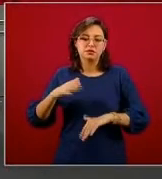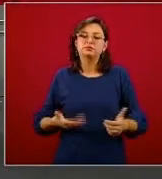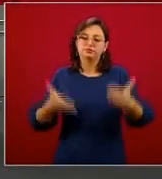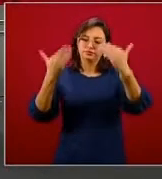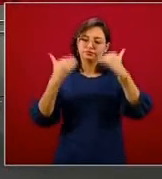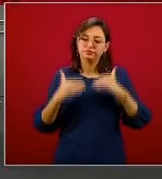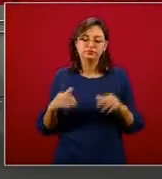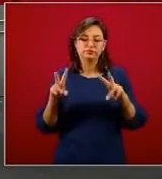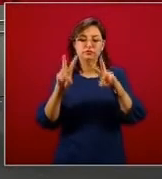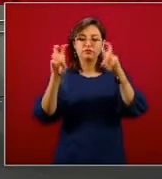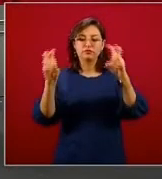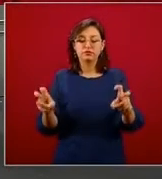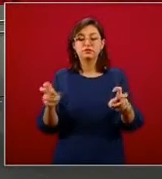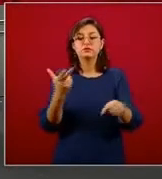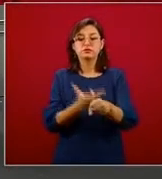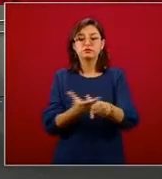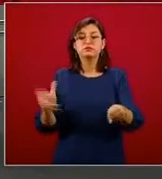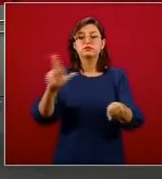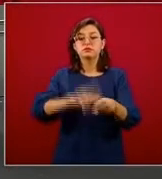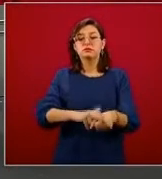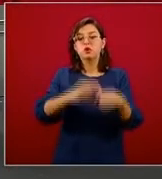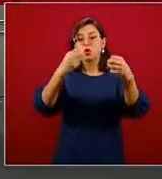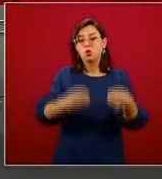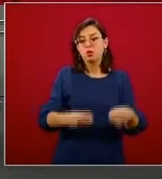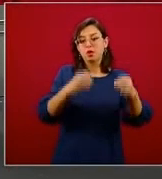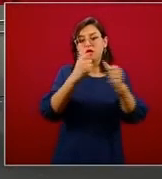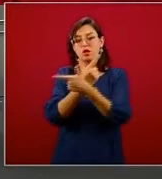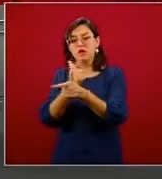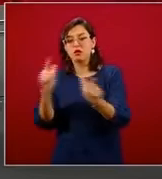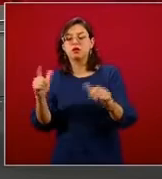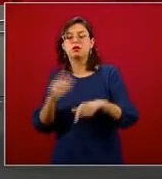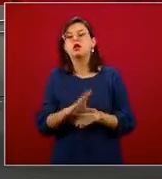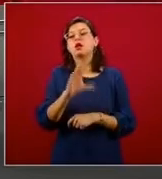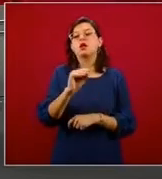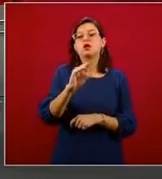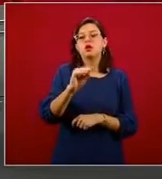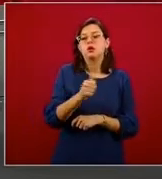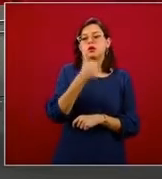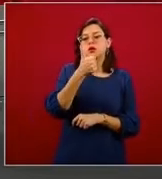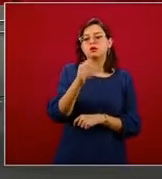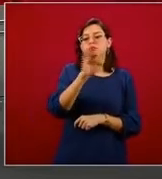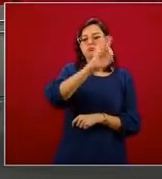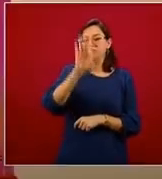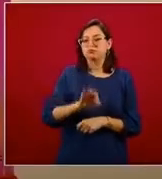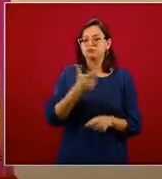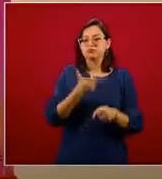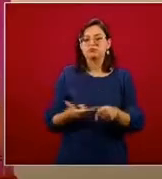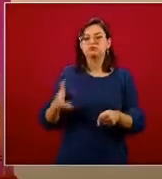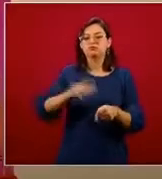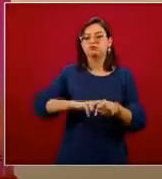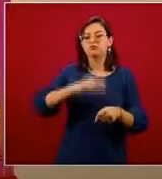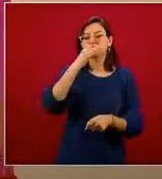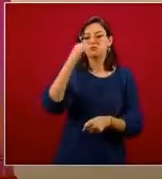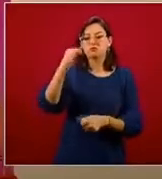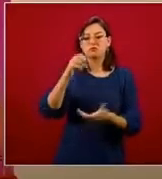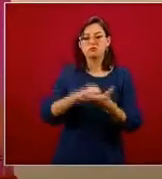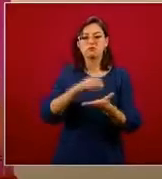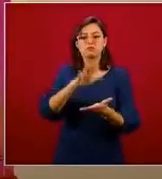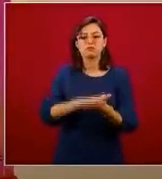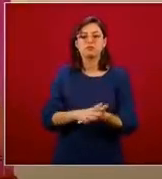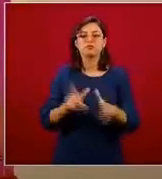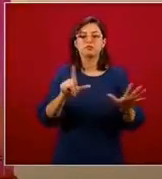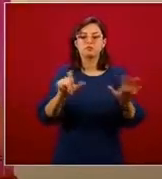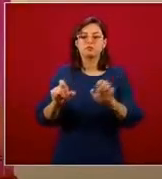Now, let's go to the availability and the occupancy in hospitals, 96%